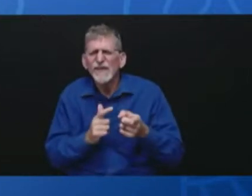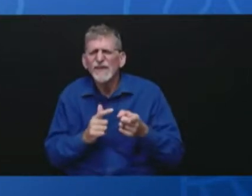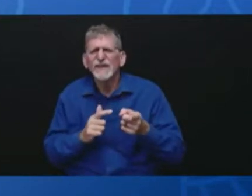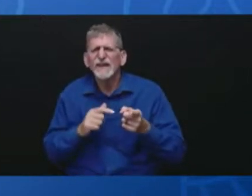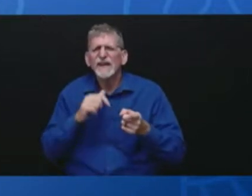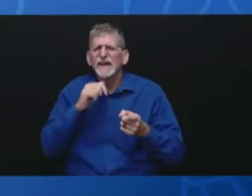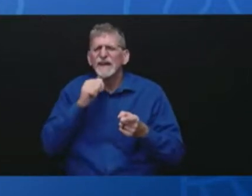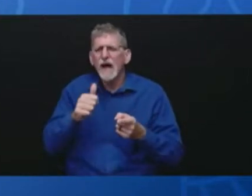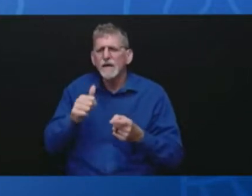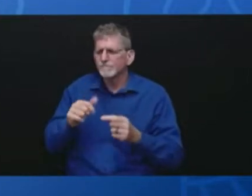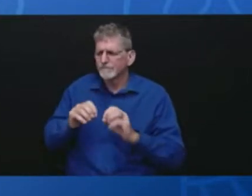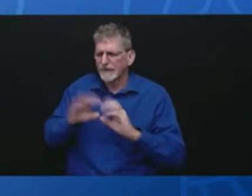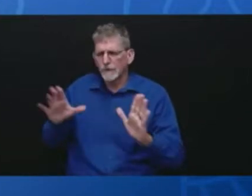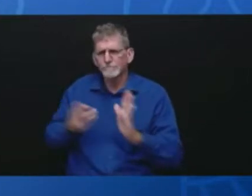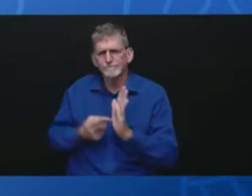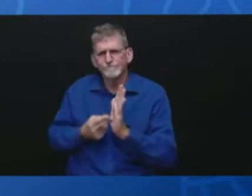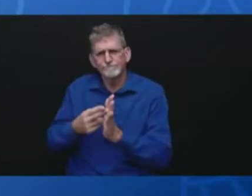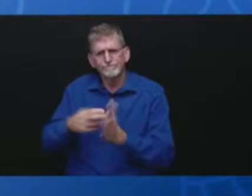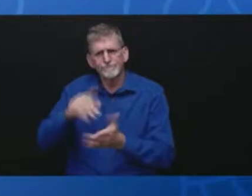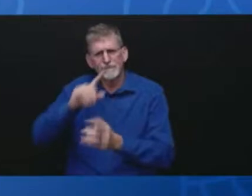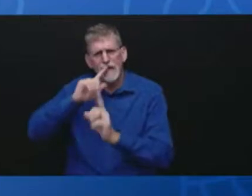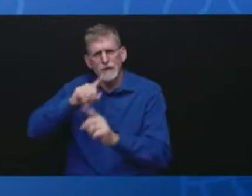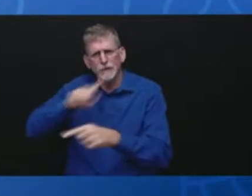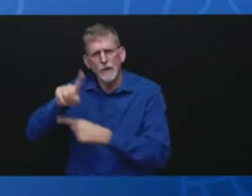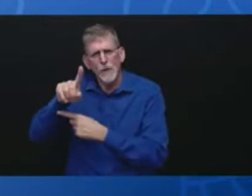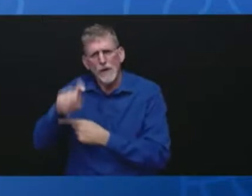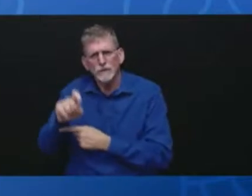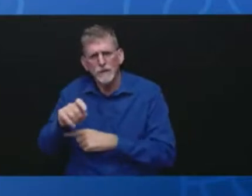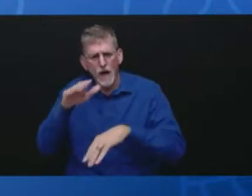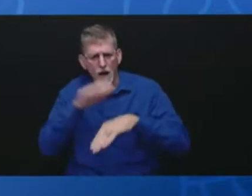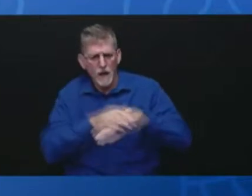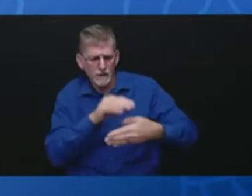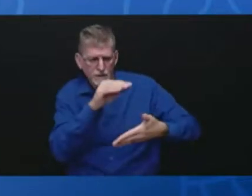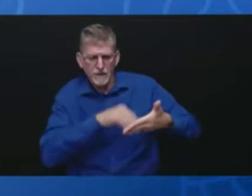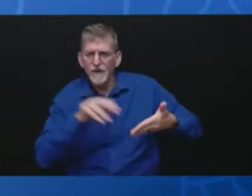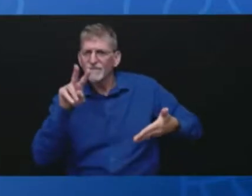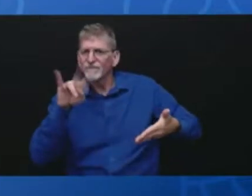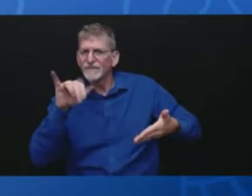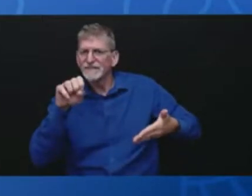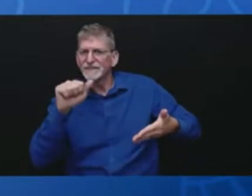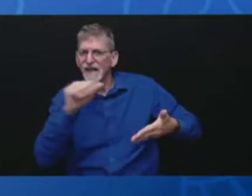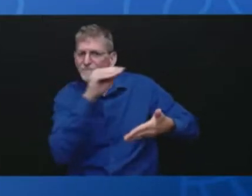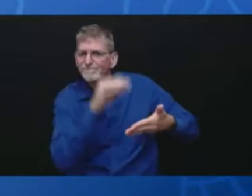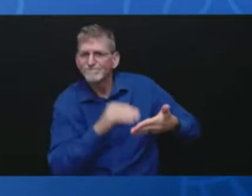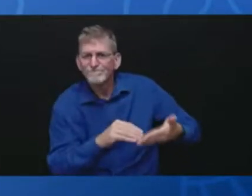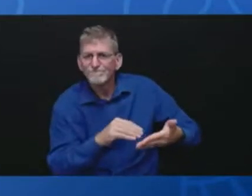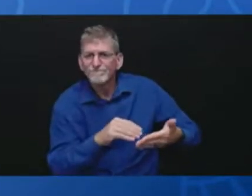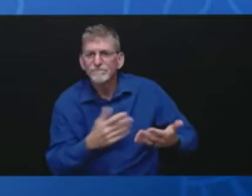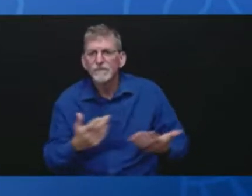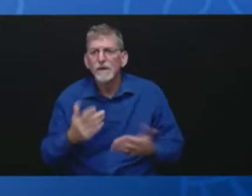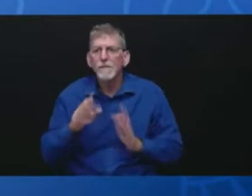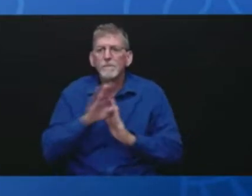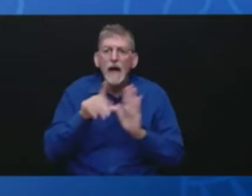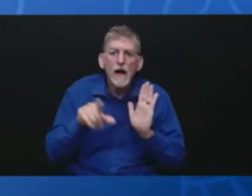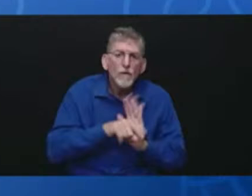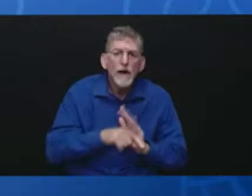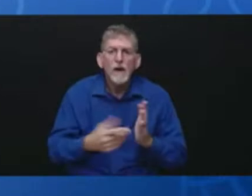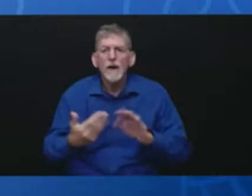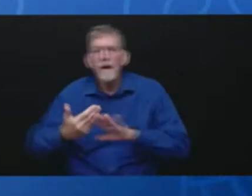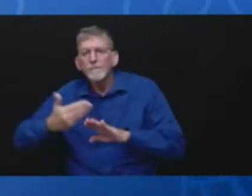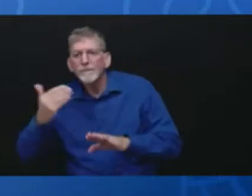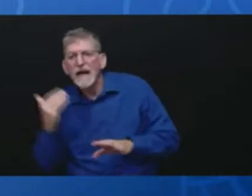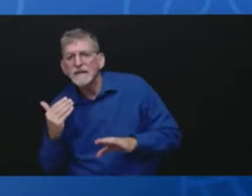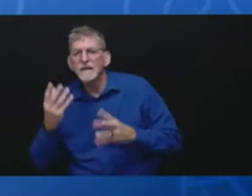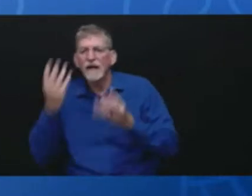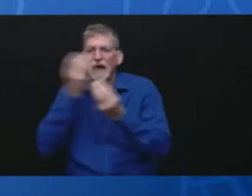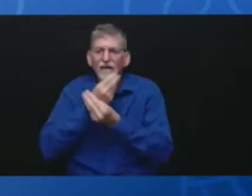visa application form, which include your past and what your intents are, what you plan to do in the U.S. It has always been an offense that you can